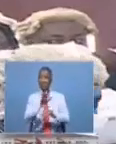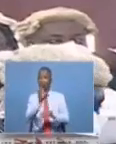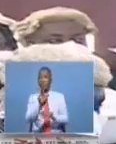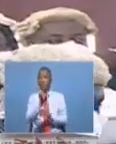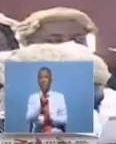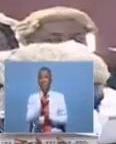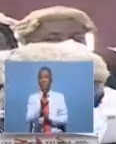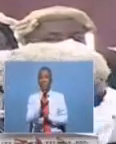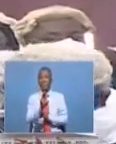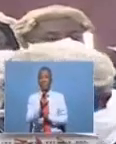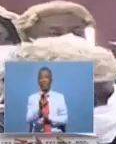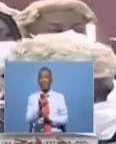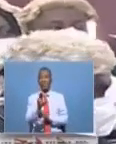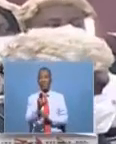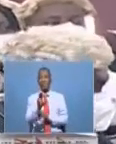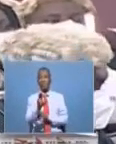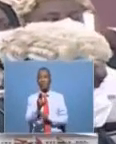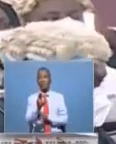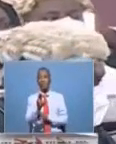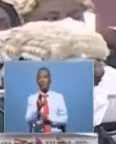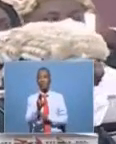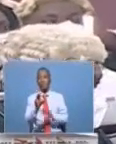on Section 54